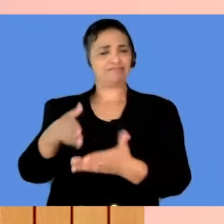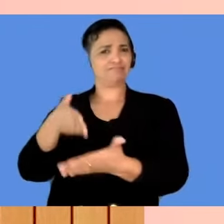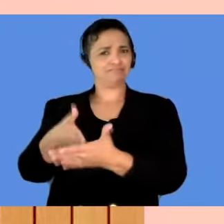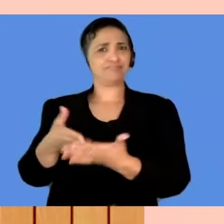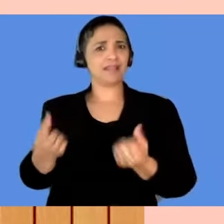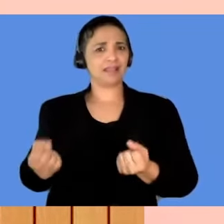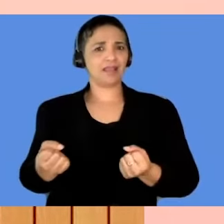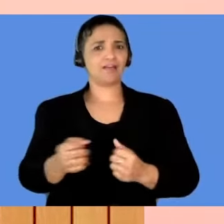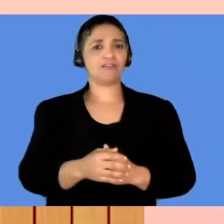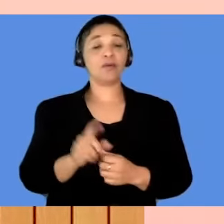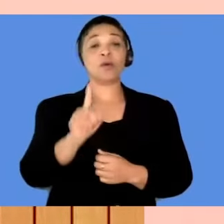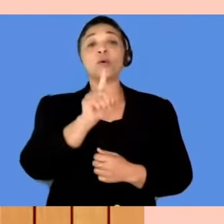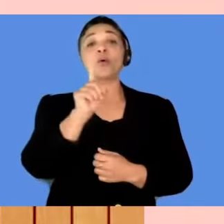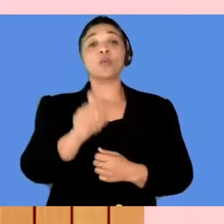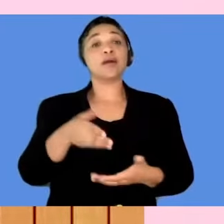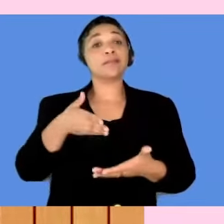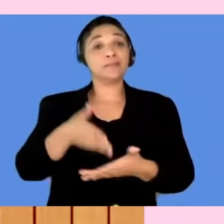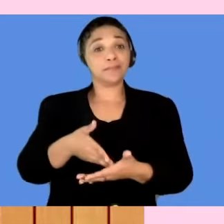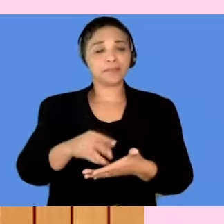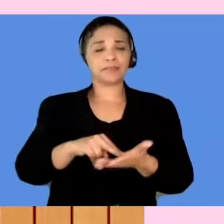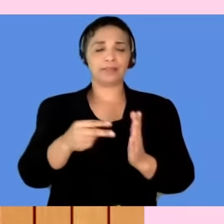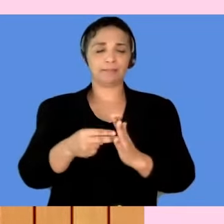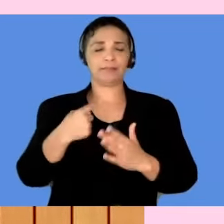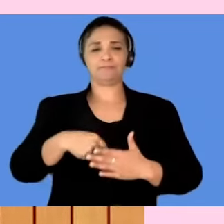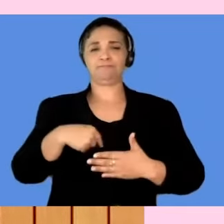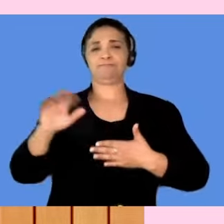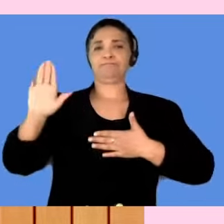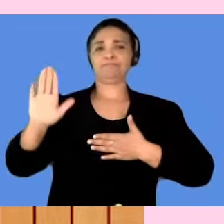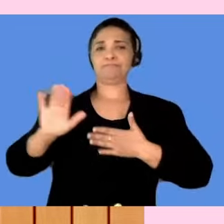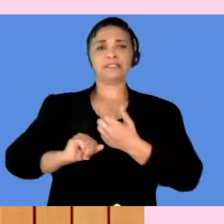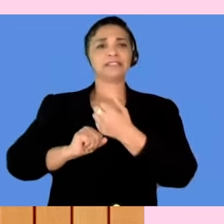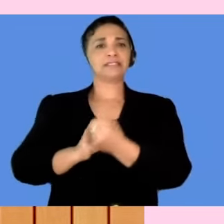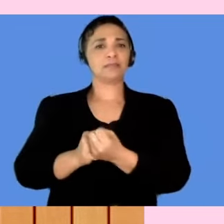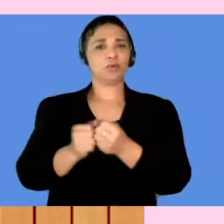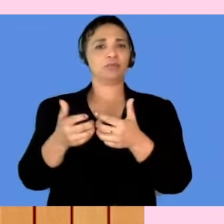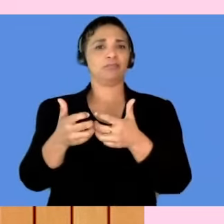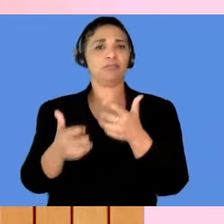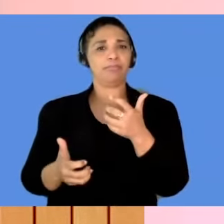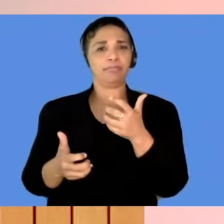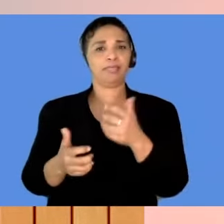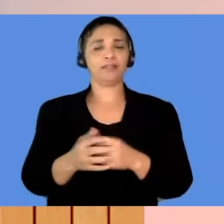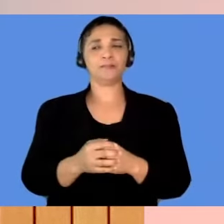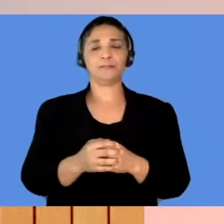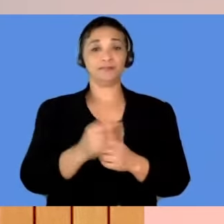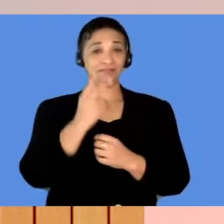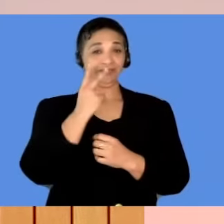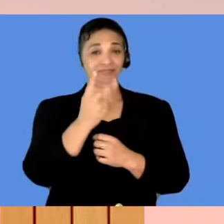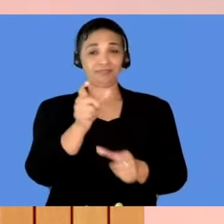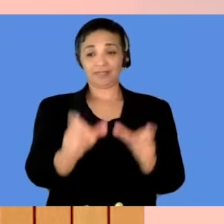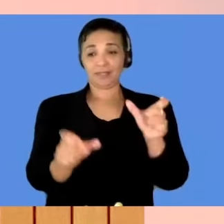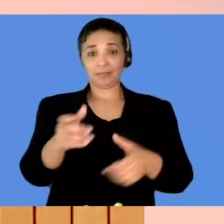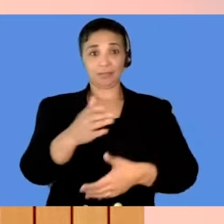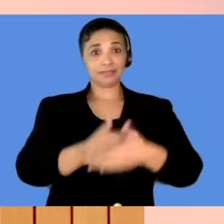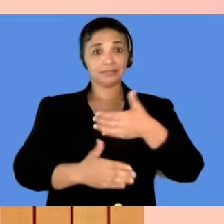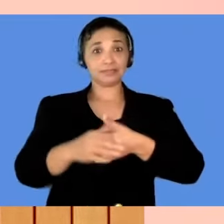because of lack of political will. And if you procure, if you keep people with disability in everyday decision-making